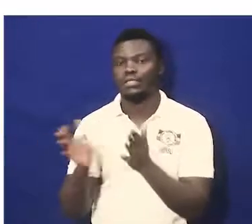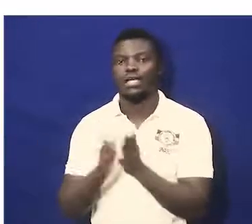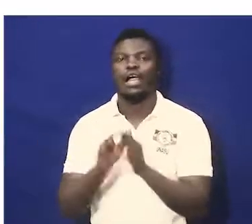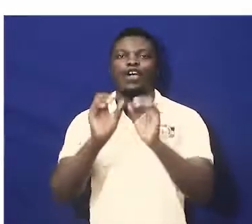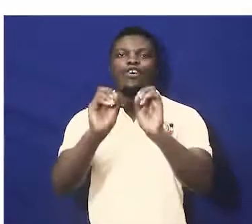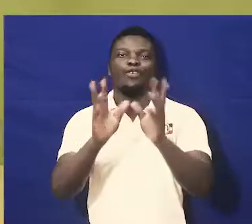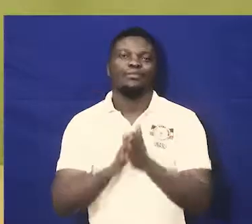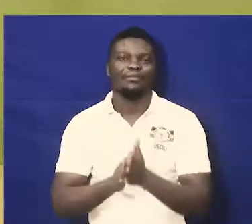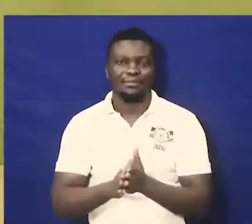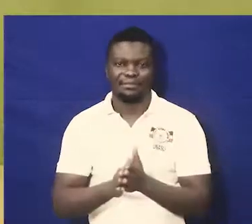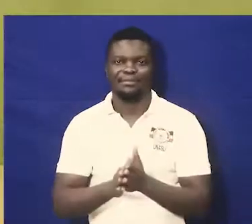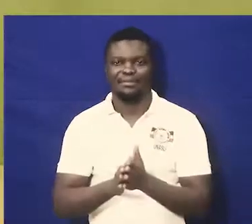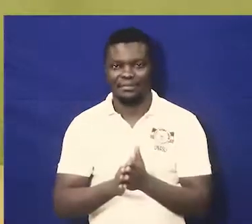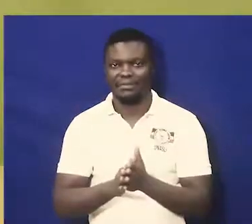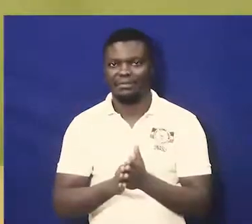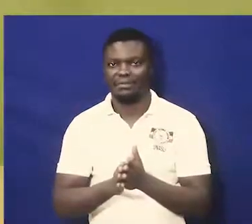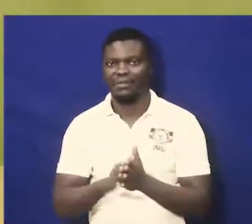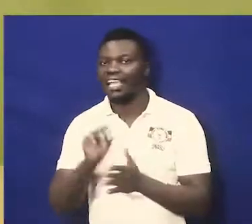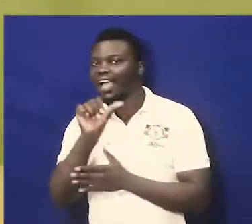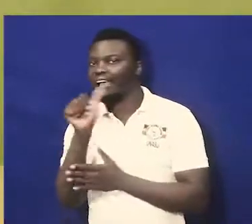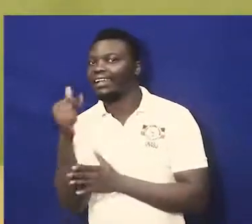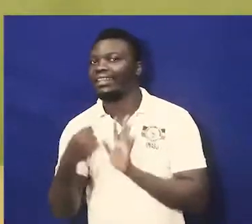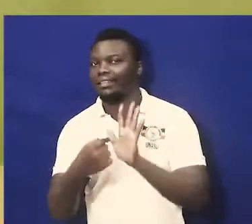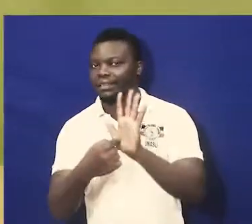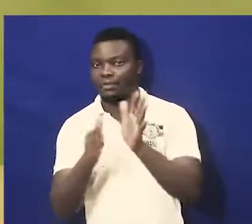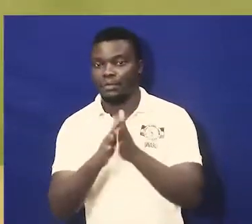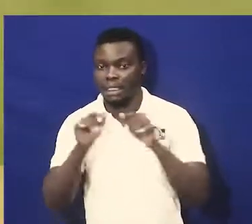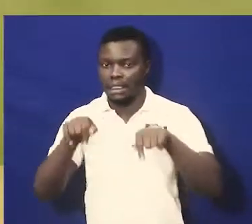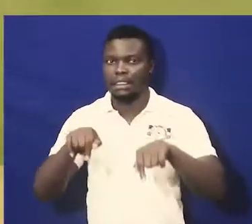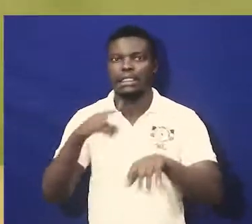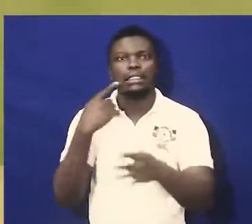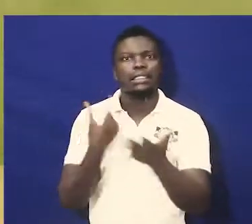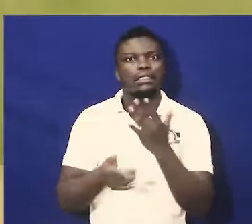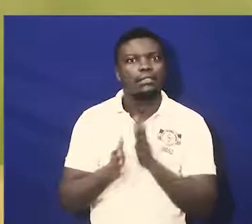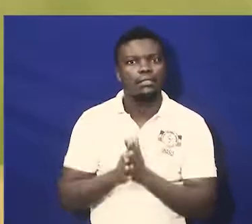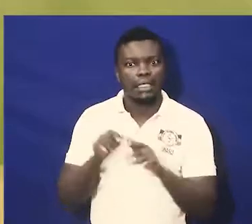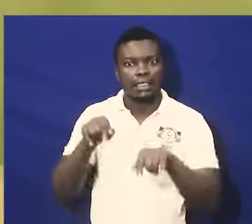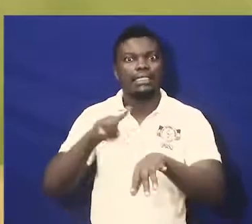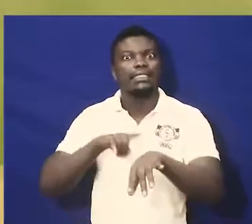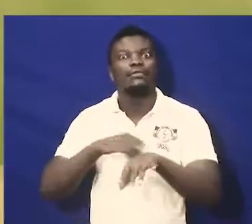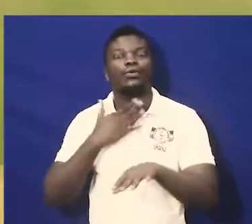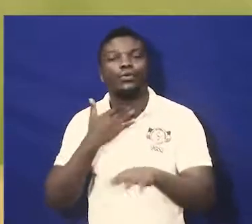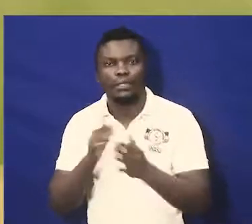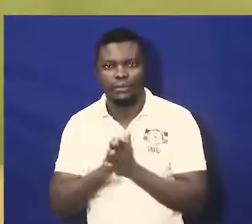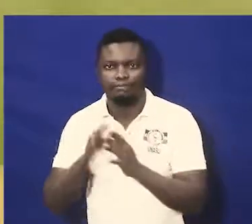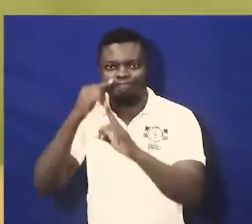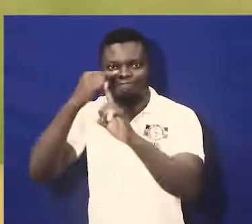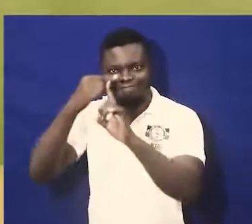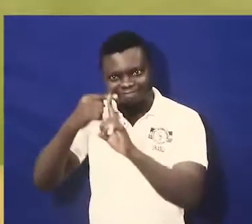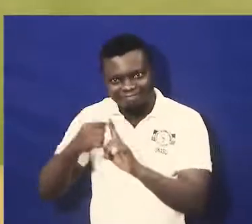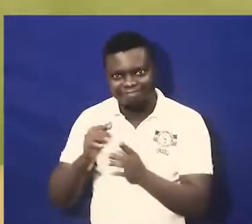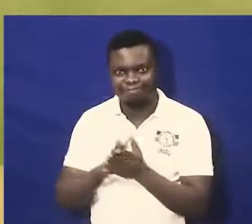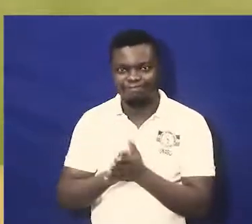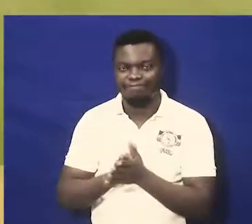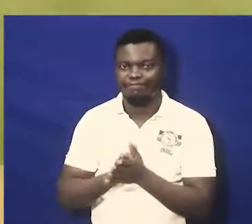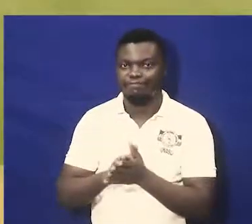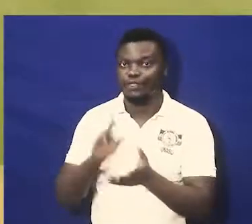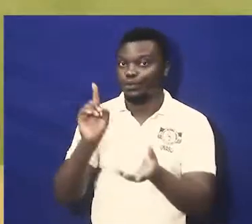Let's have another example. This time, calculating the profit.